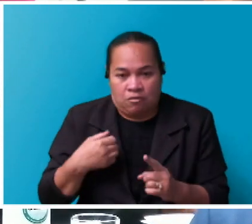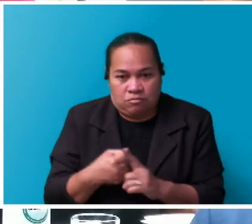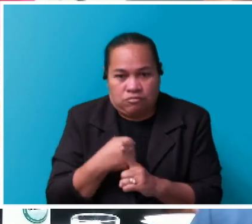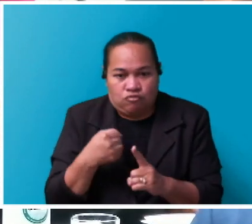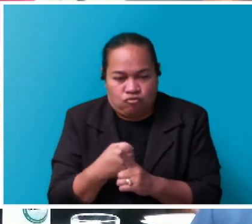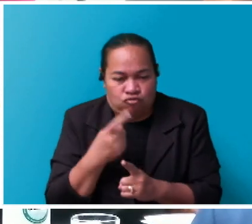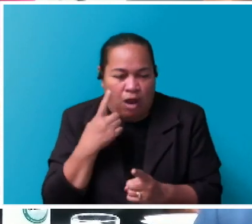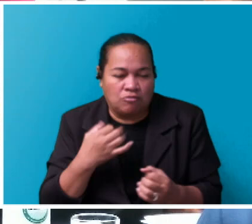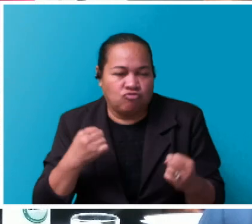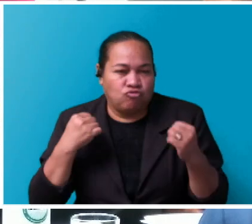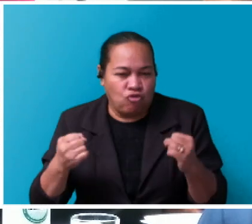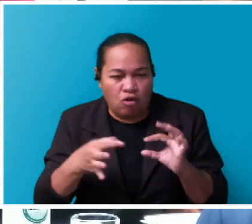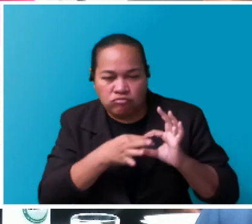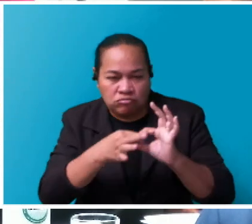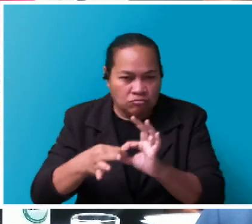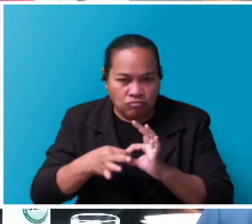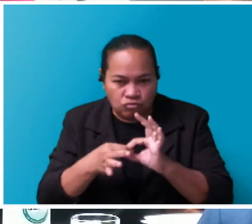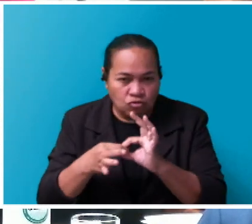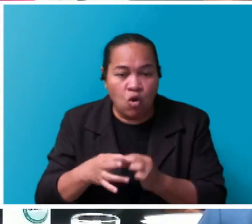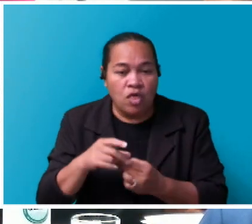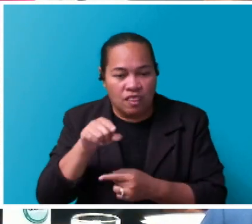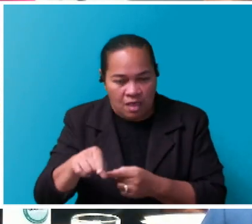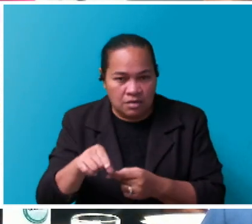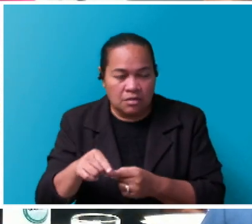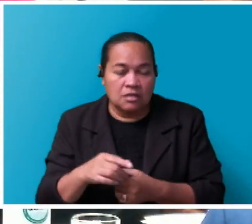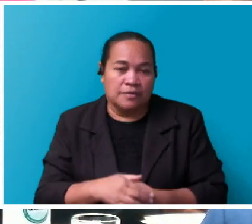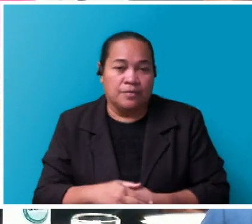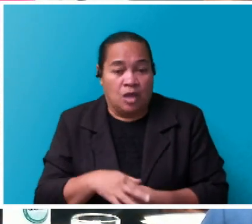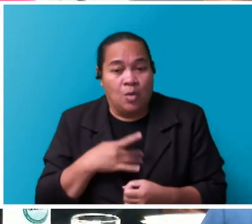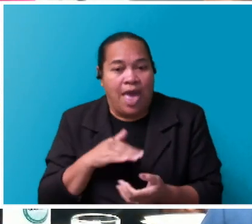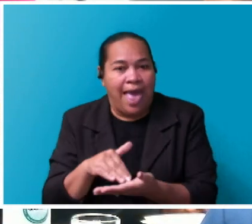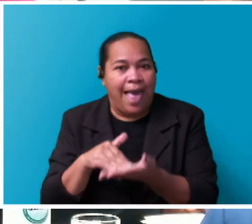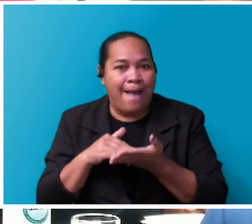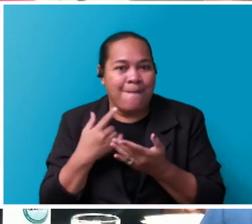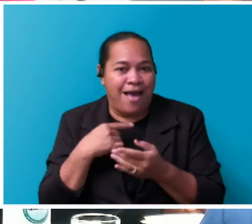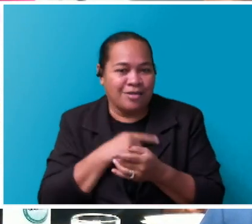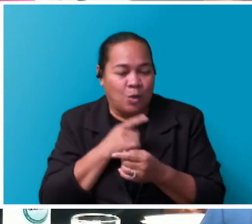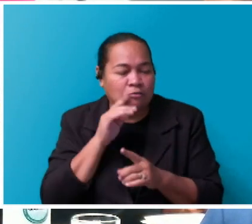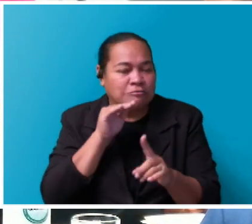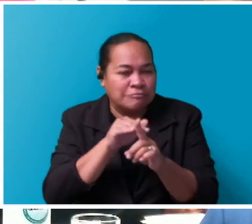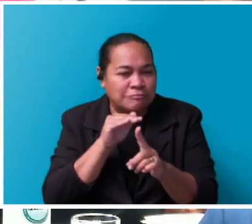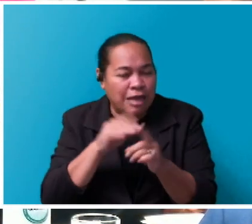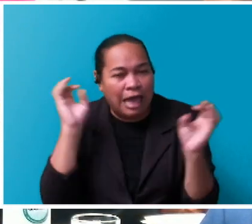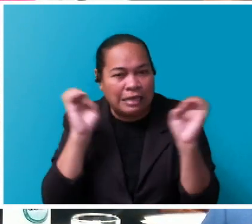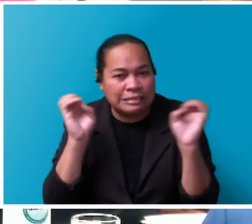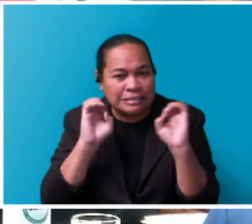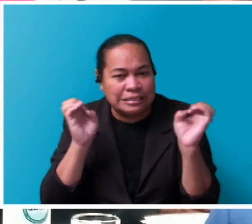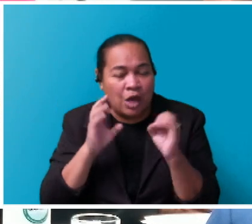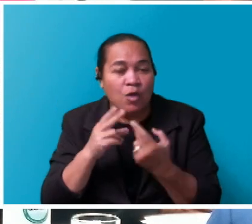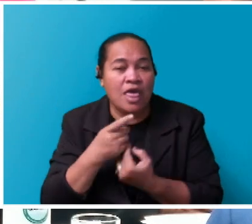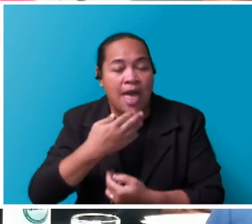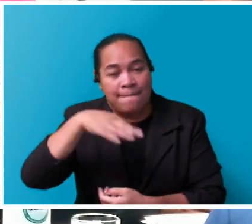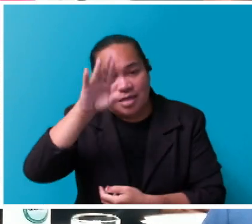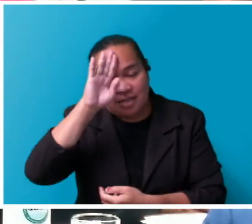some strong relations with USTR, and this has helped greatly as we sought an urgent meeting with the ambassador of